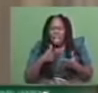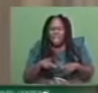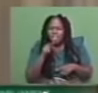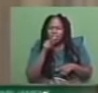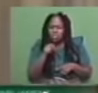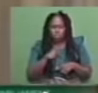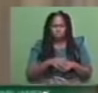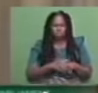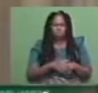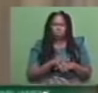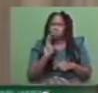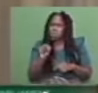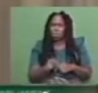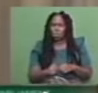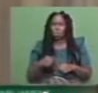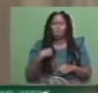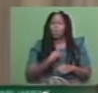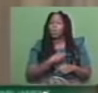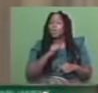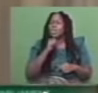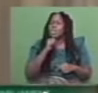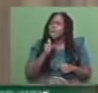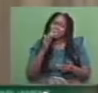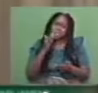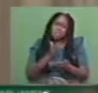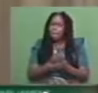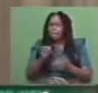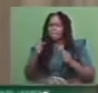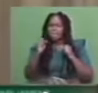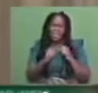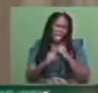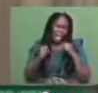in the opposition, we will not stop fighting for you.